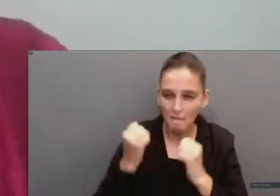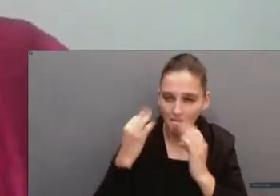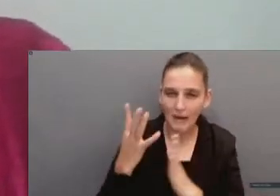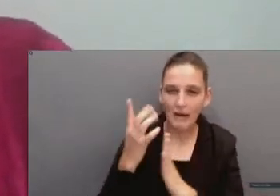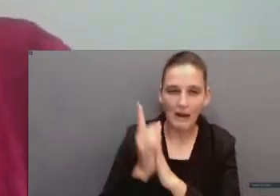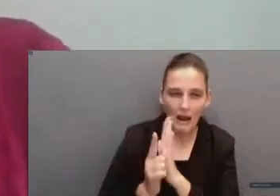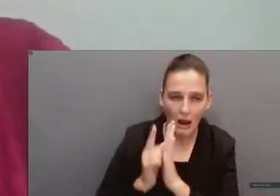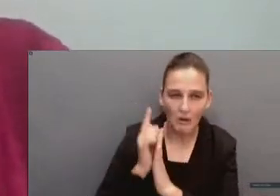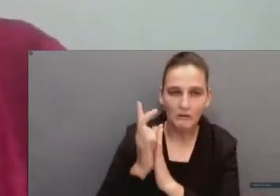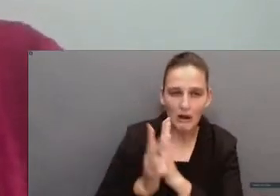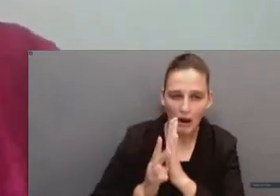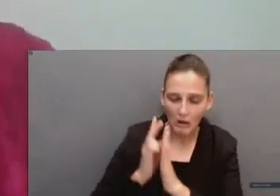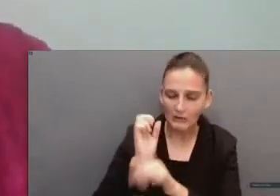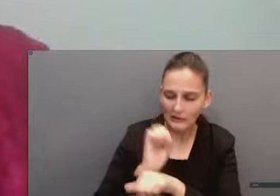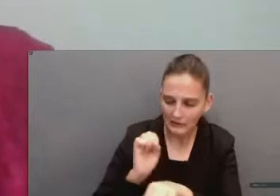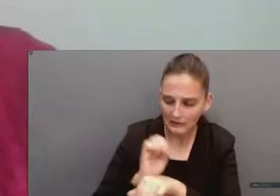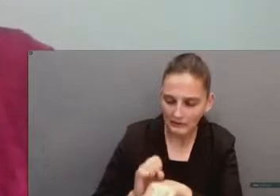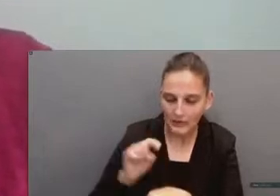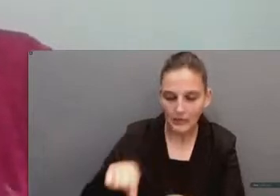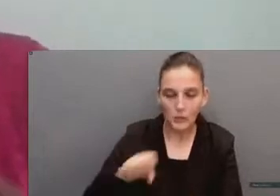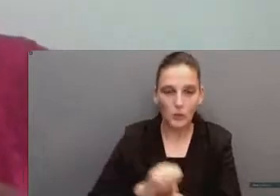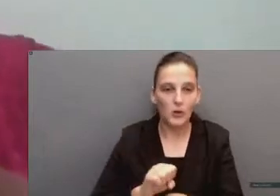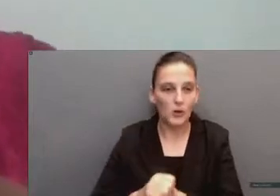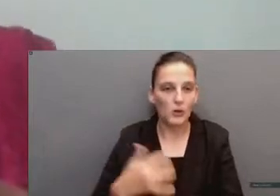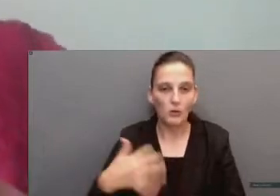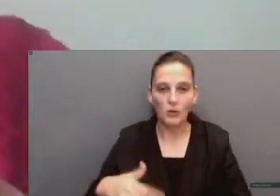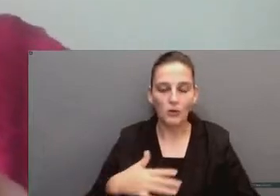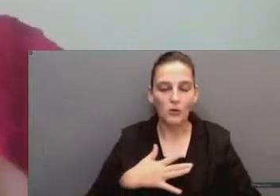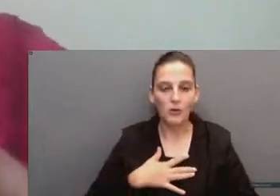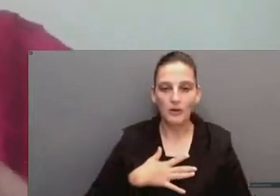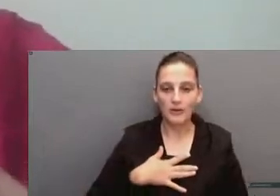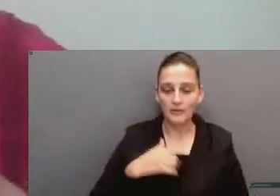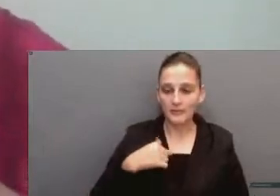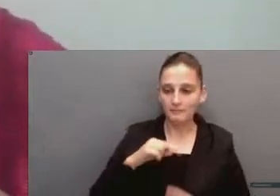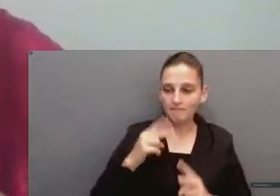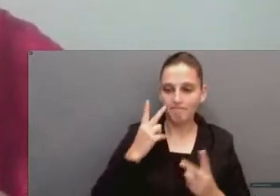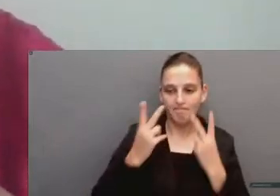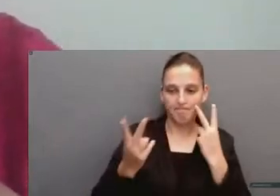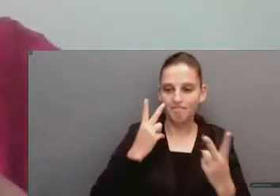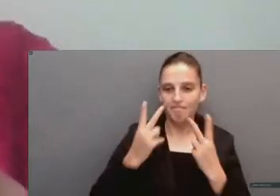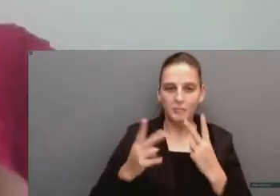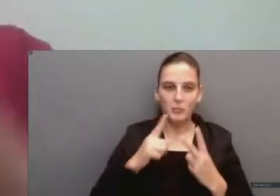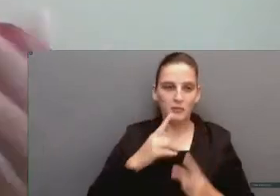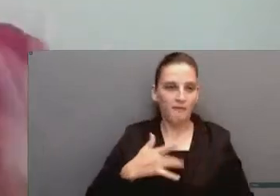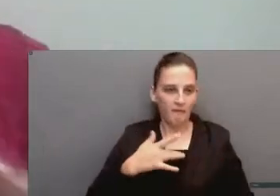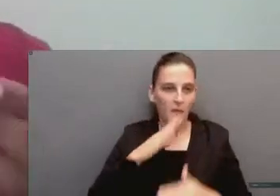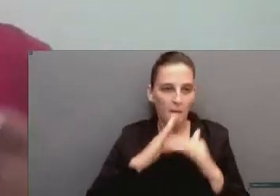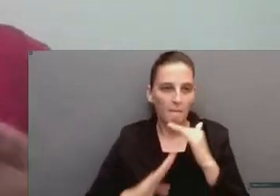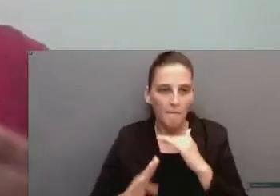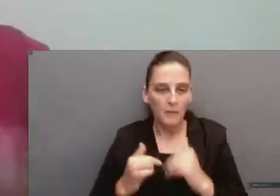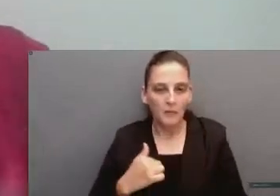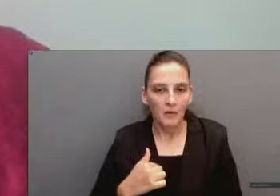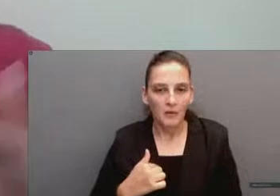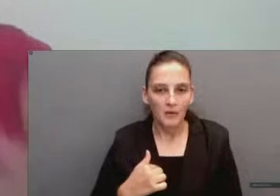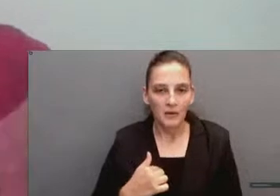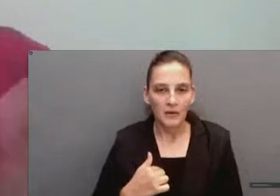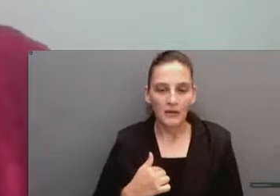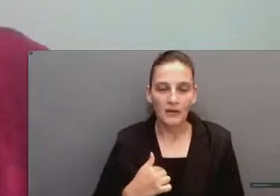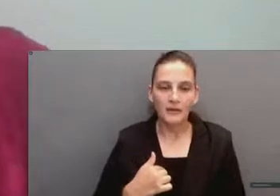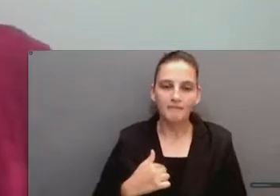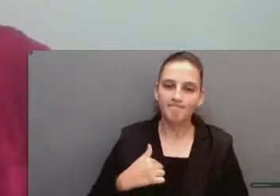and commitment. So it's really humbling and deep gratitude to see the